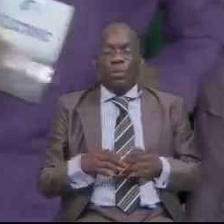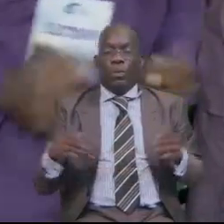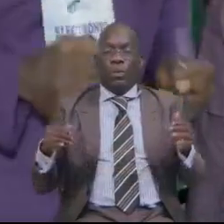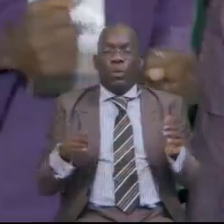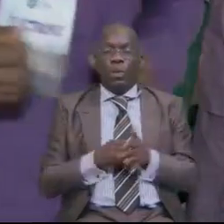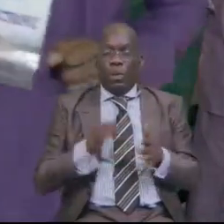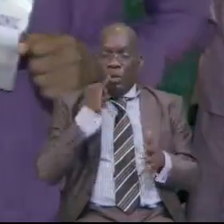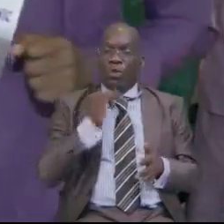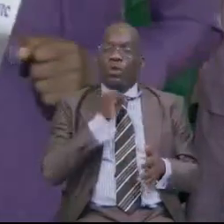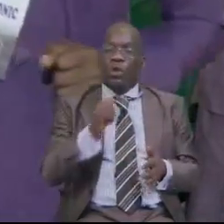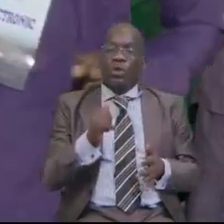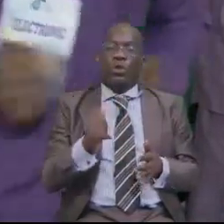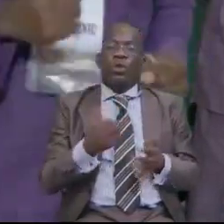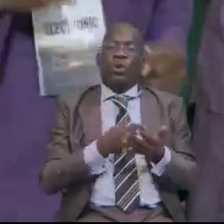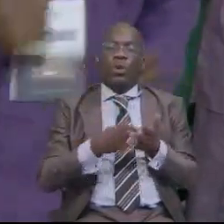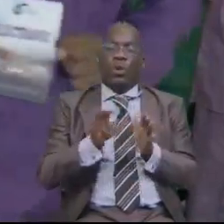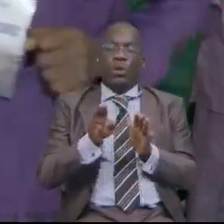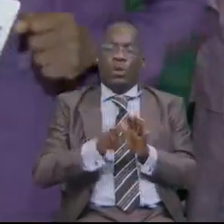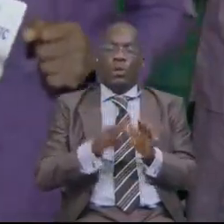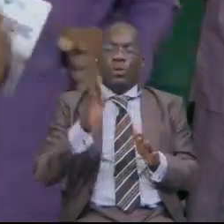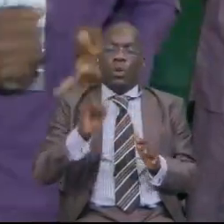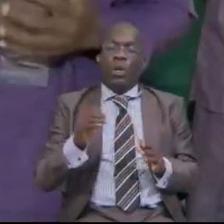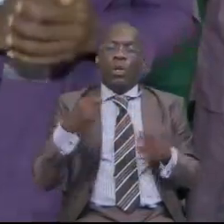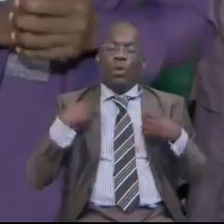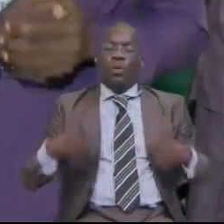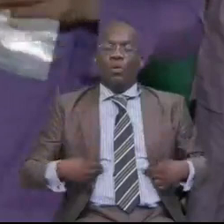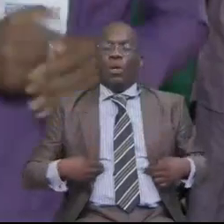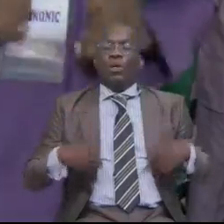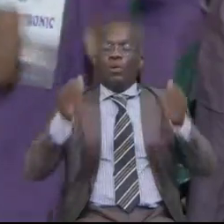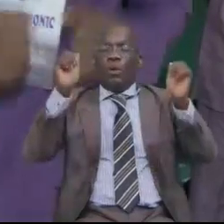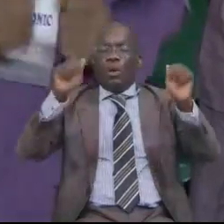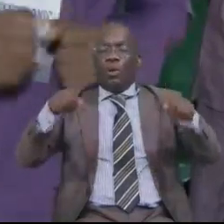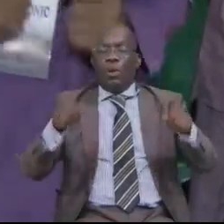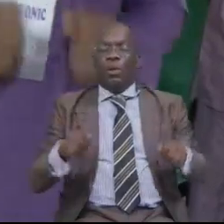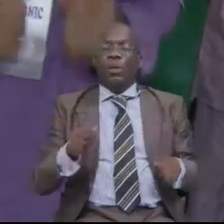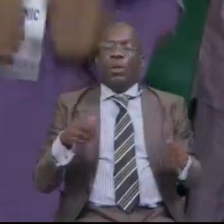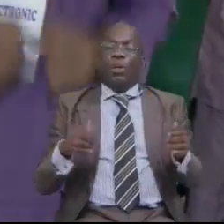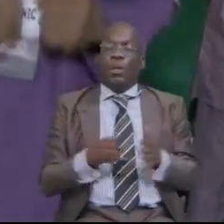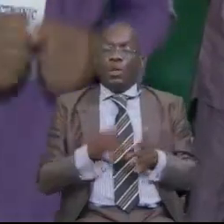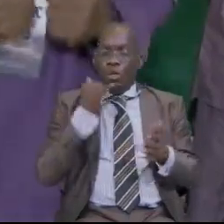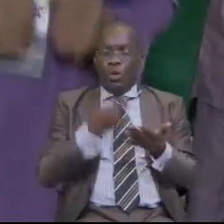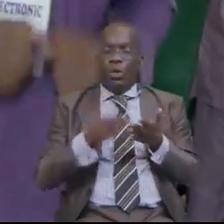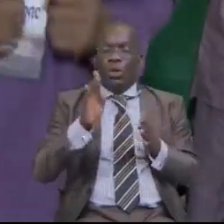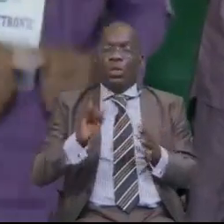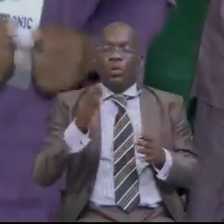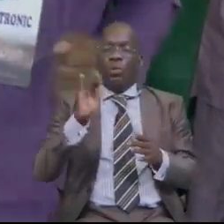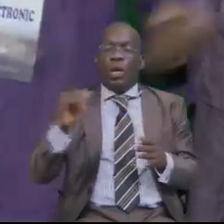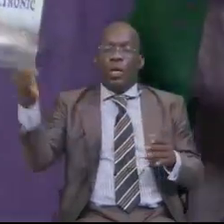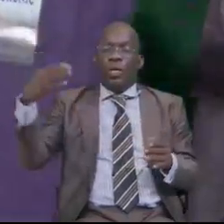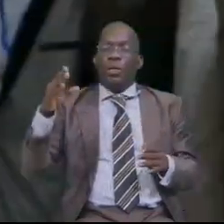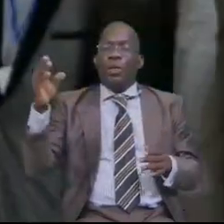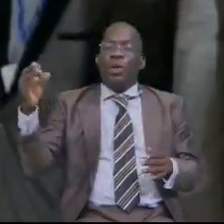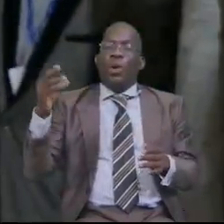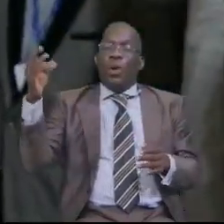by human effort, holiness by grace, Holiness by faith. Holiness